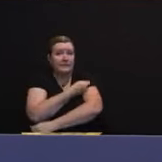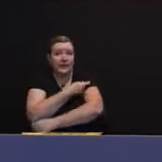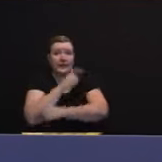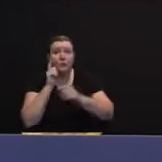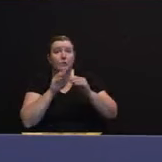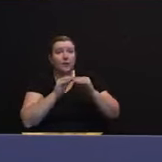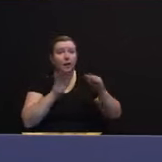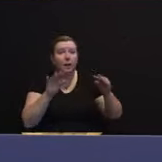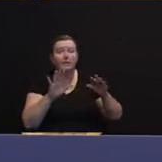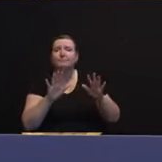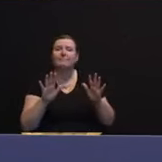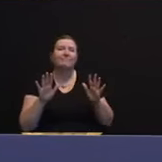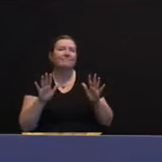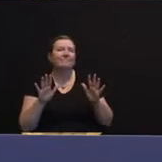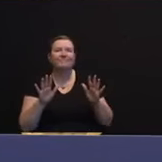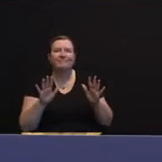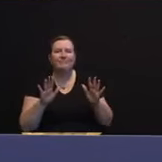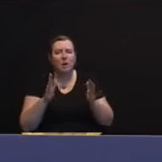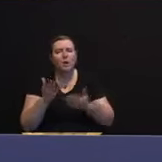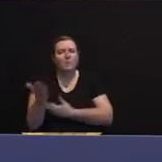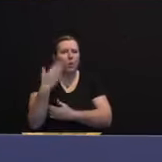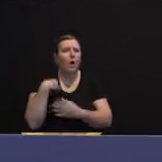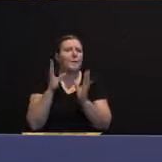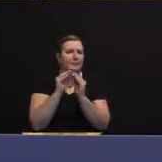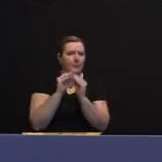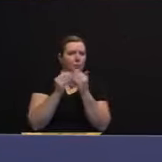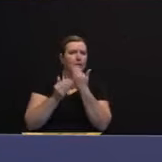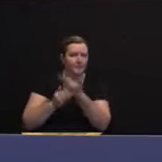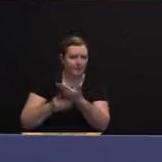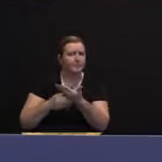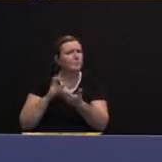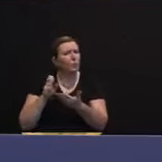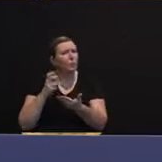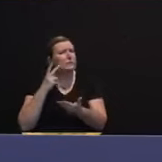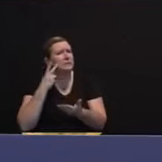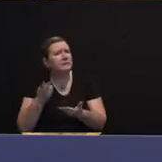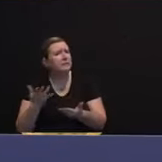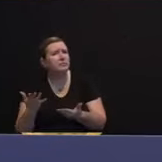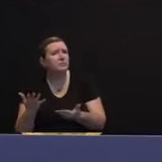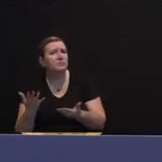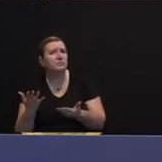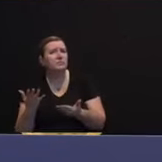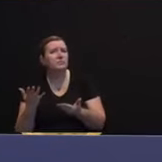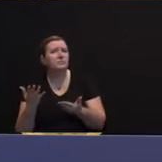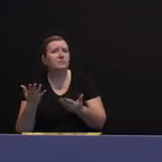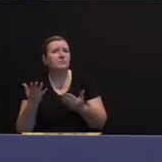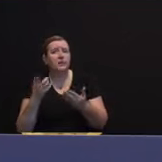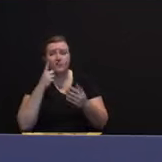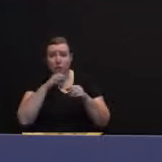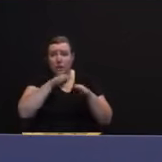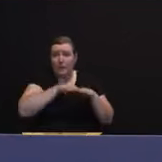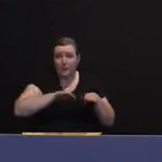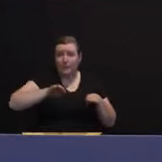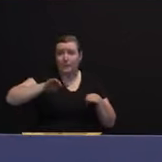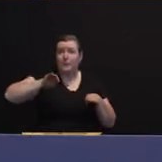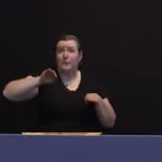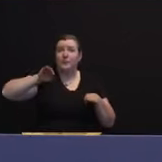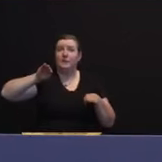in your mouth or Tina's, but you could see even first waves well ahead of that in terms of vulnerable communities